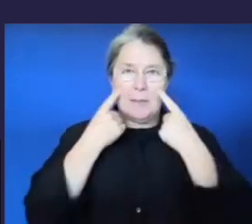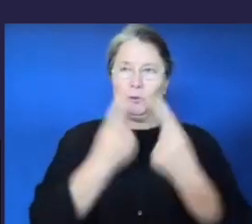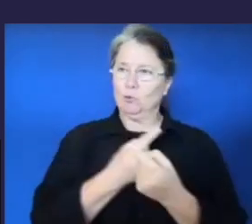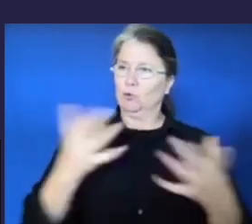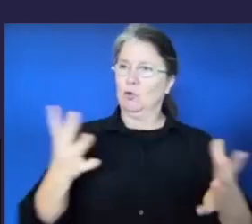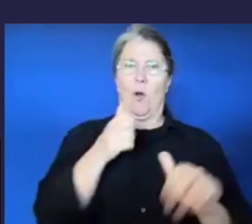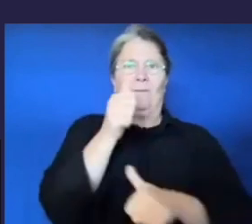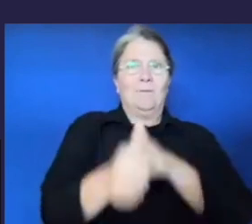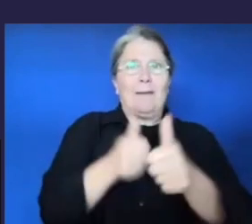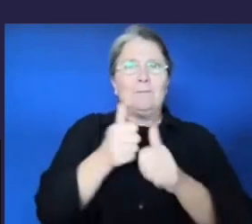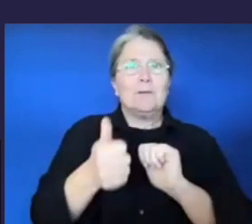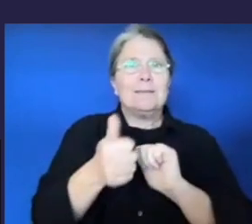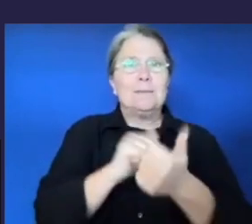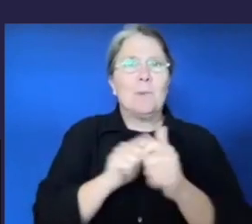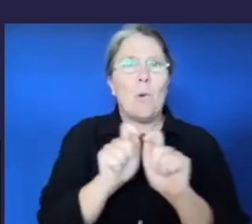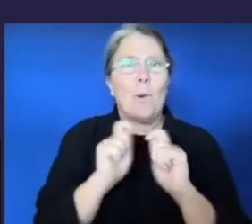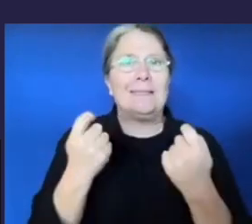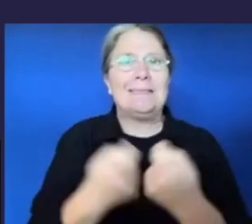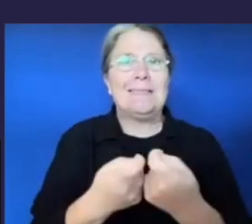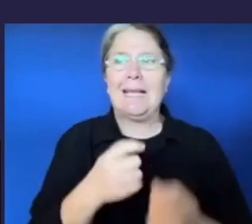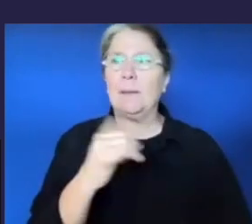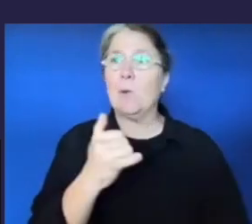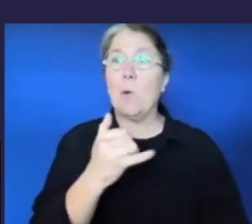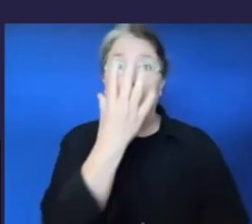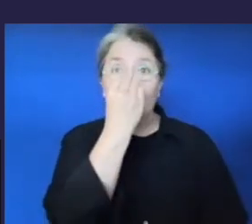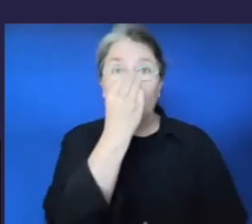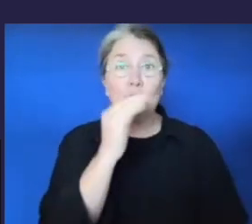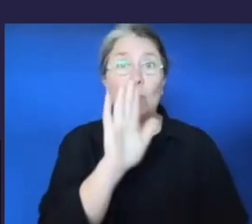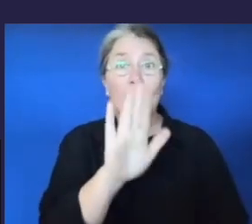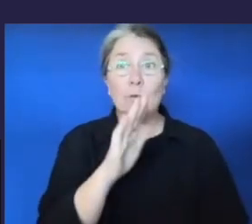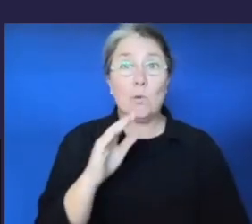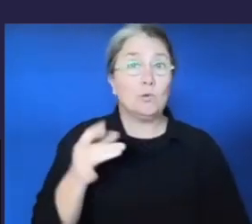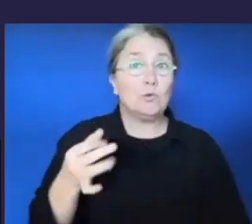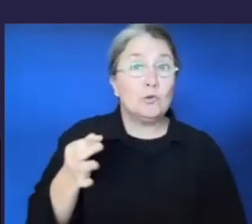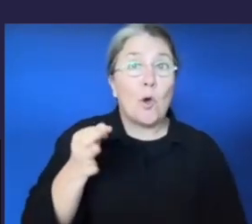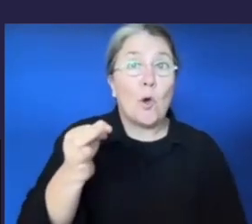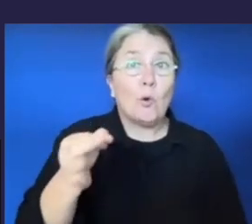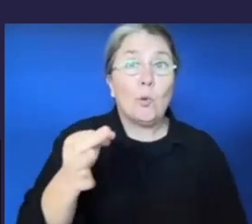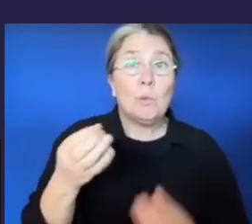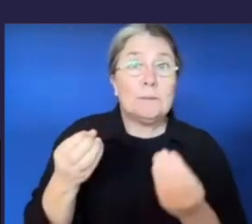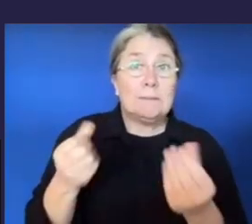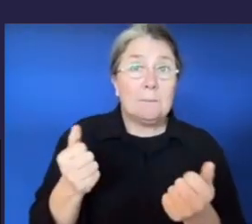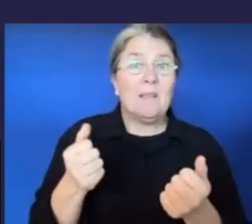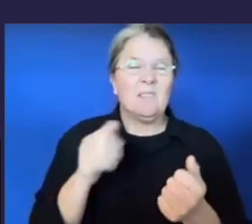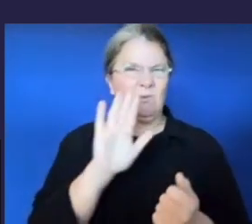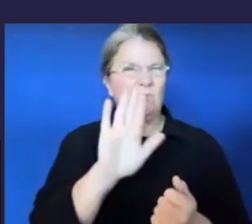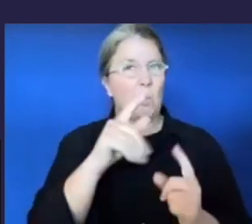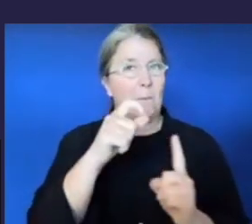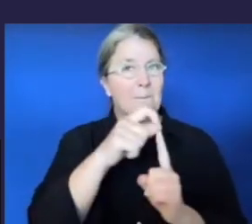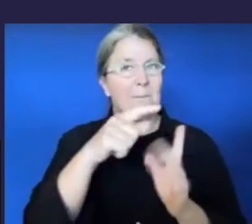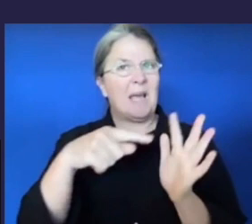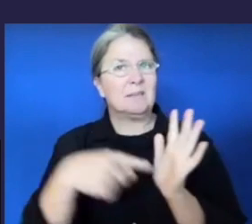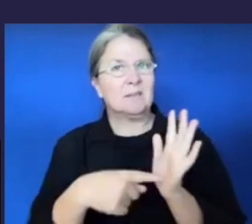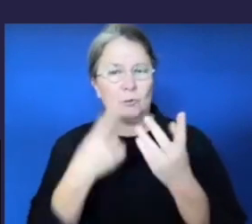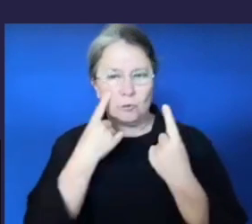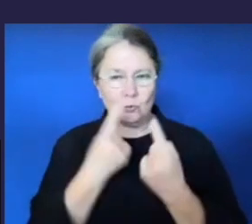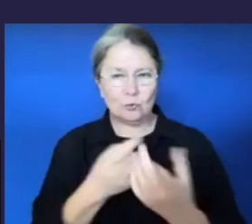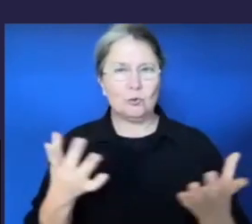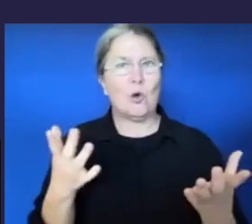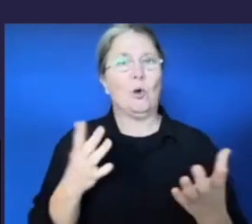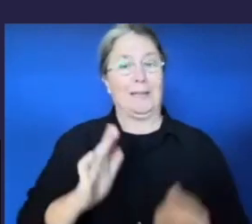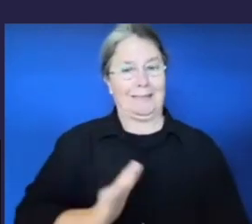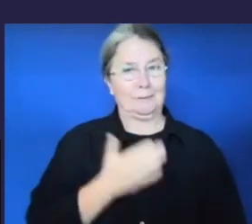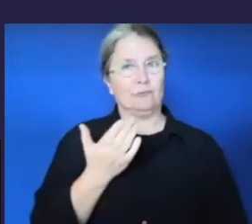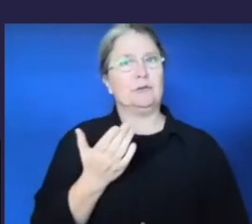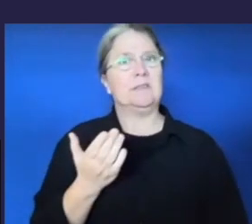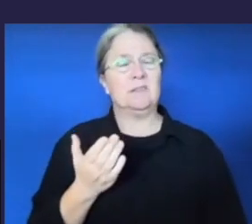having a photo of a pet at the worksite. Common interests. Facilitate the person to share information about a hobby or activity